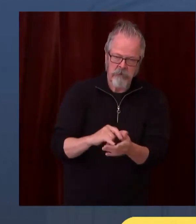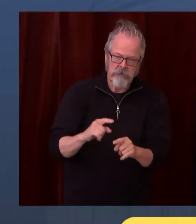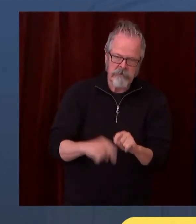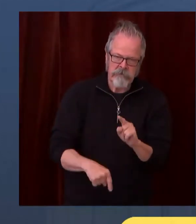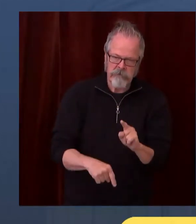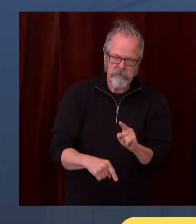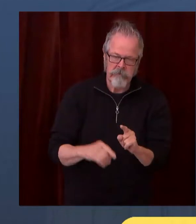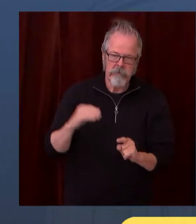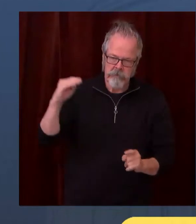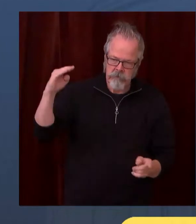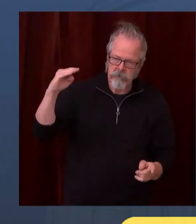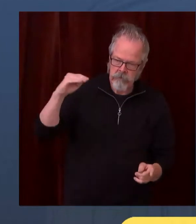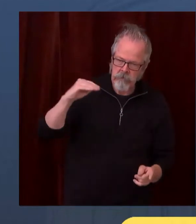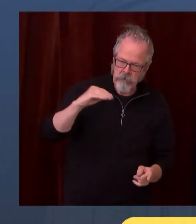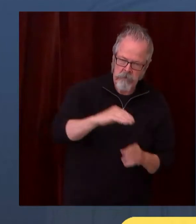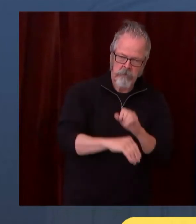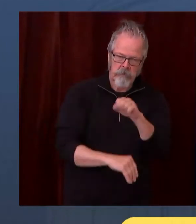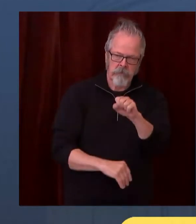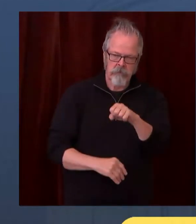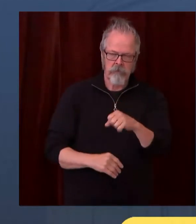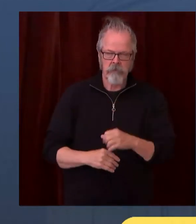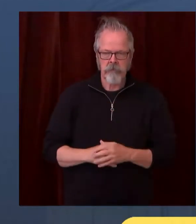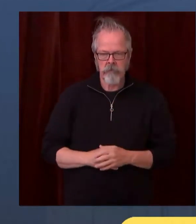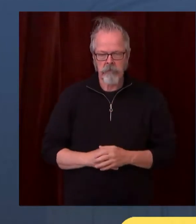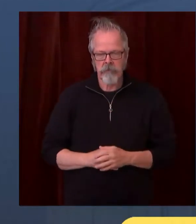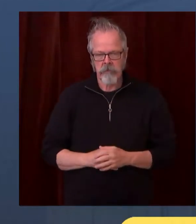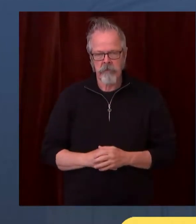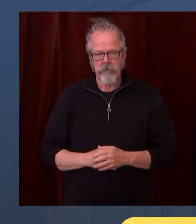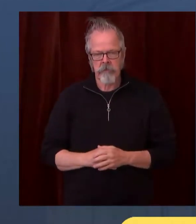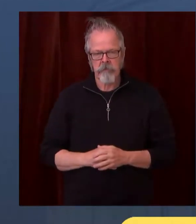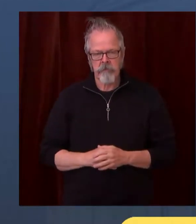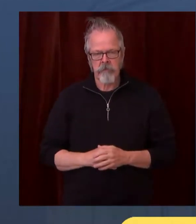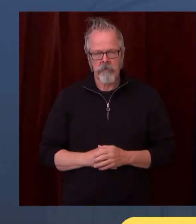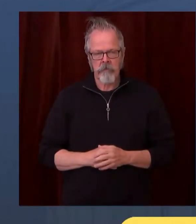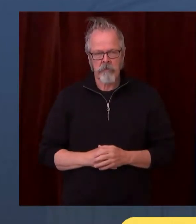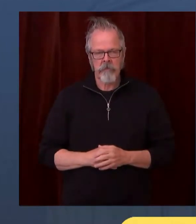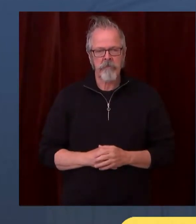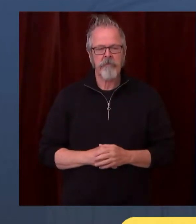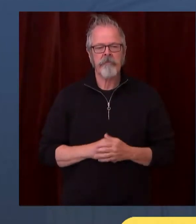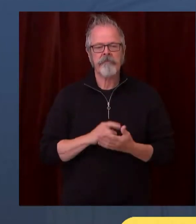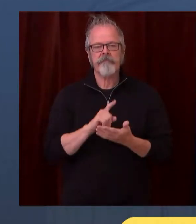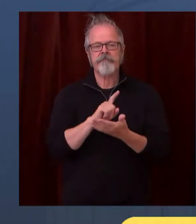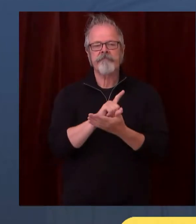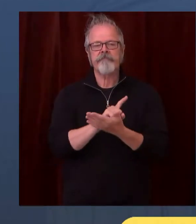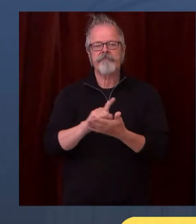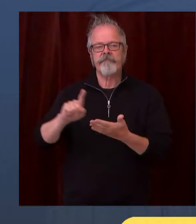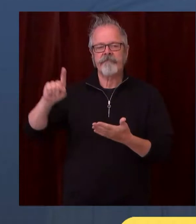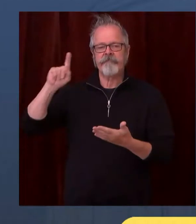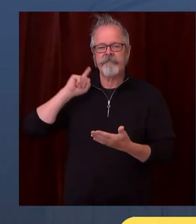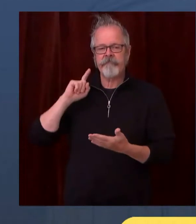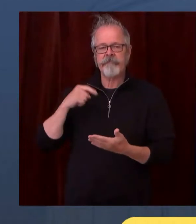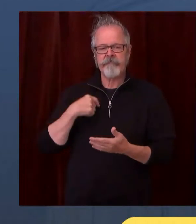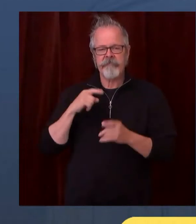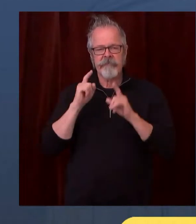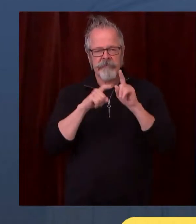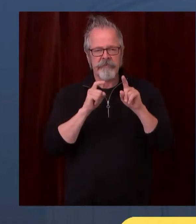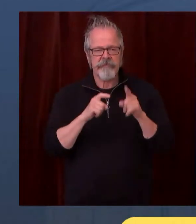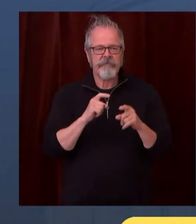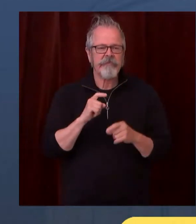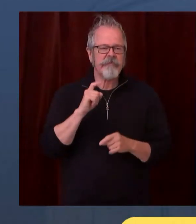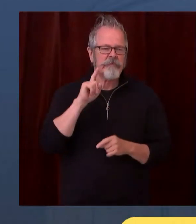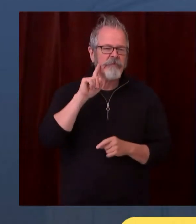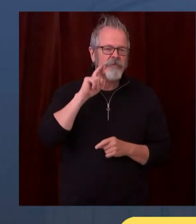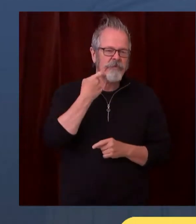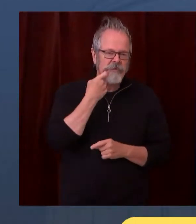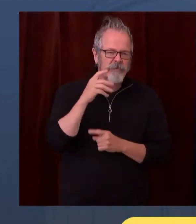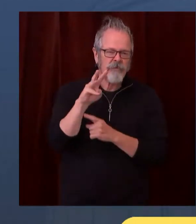I went to Wenatchee and Brewster in Okanagan County last week. Had some really good meetings with local leaders,